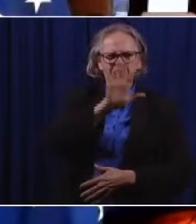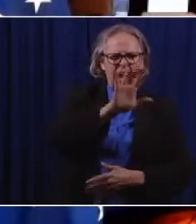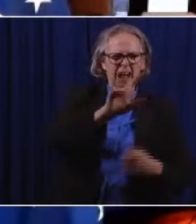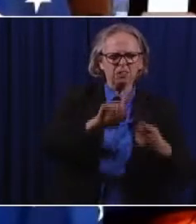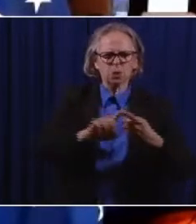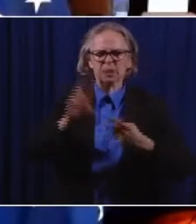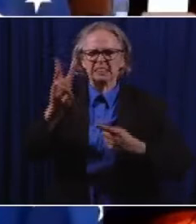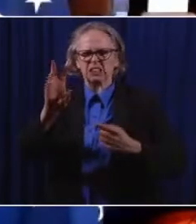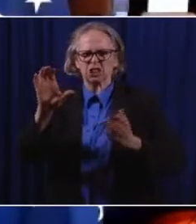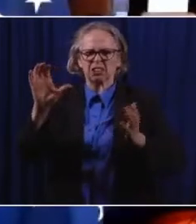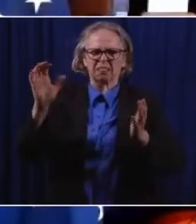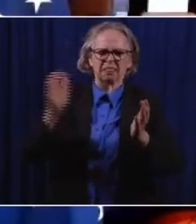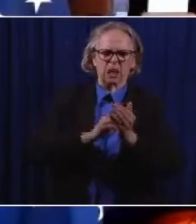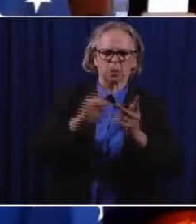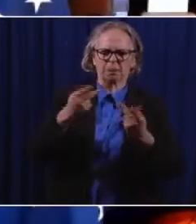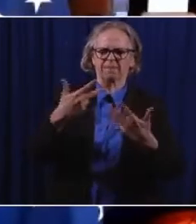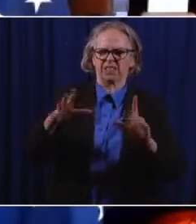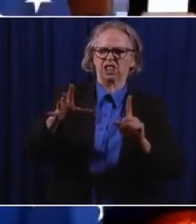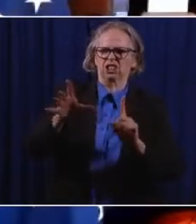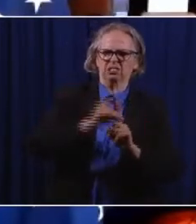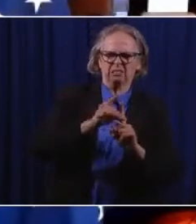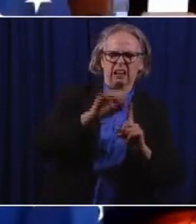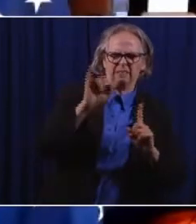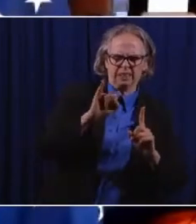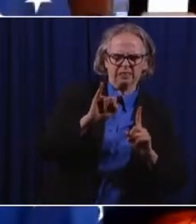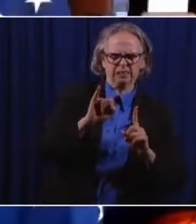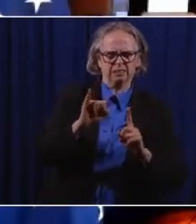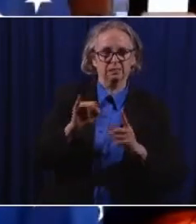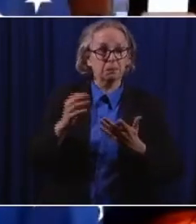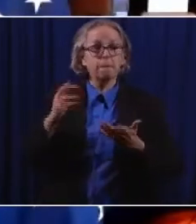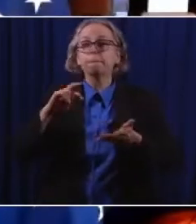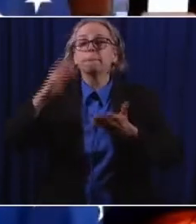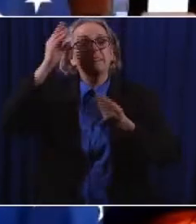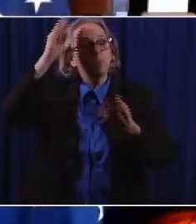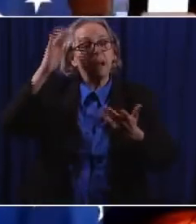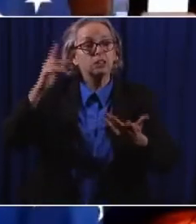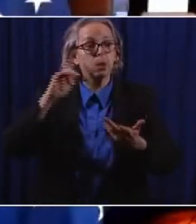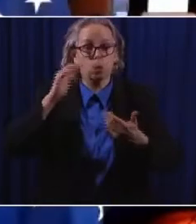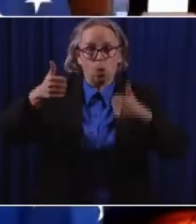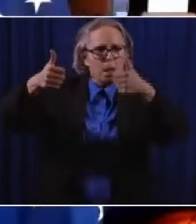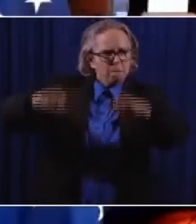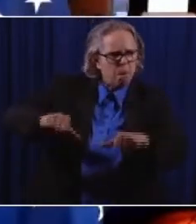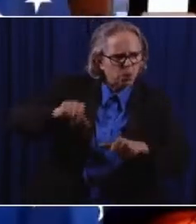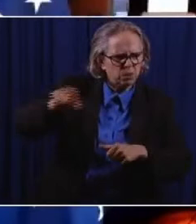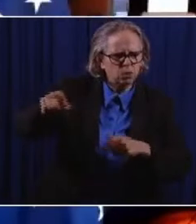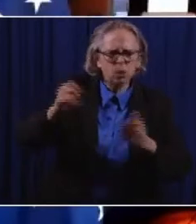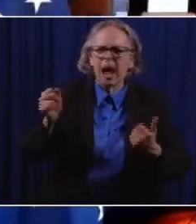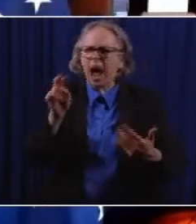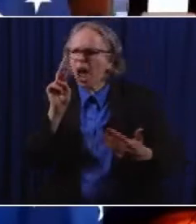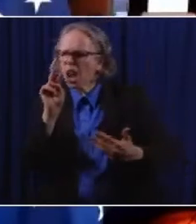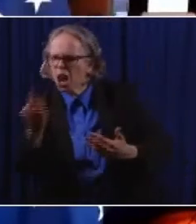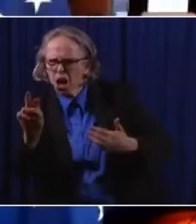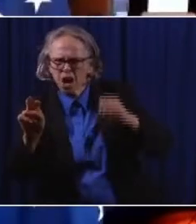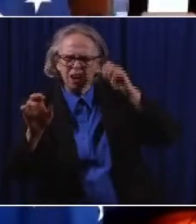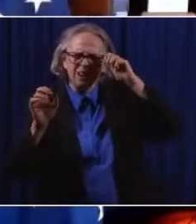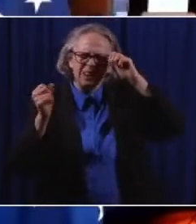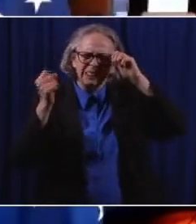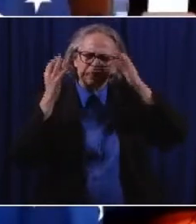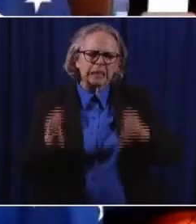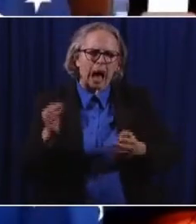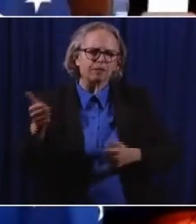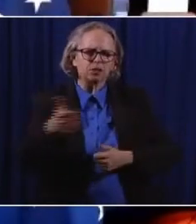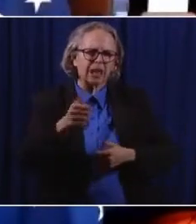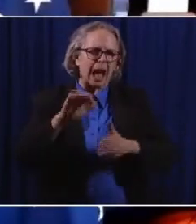fast. This information will be out there. Other people will be able to look at it and come to their own conclusions. But I think the big thing that we know is